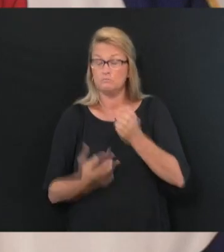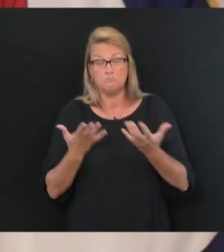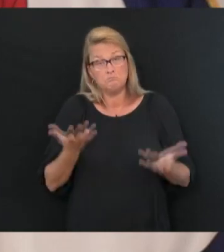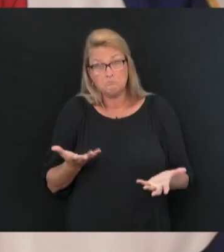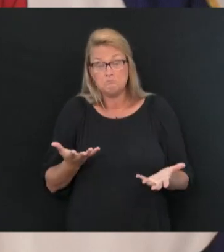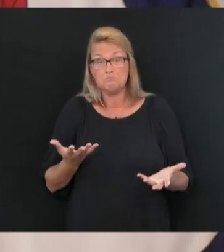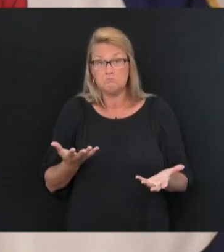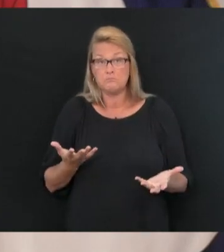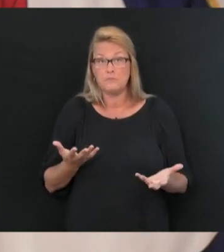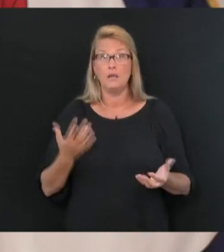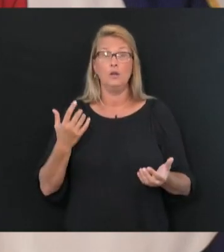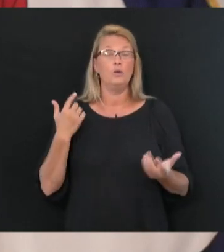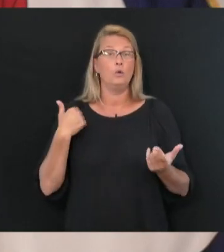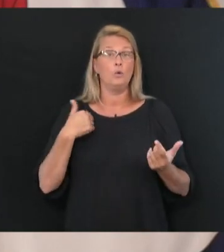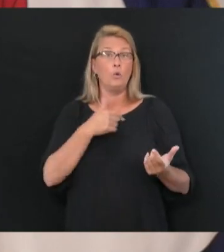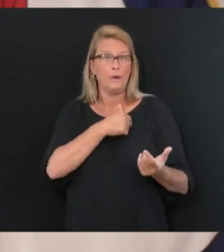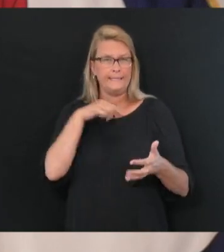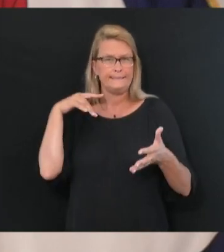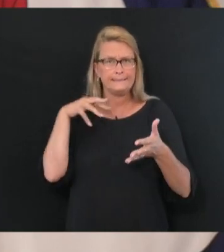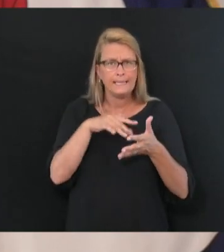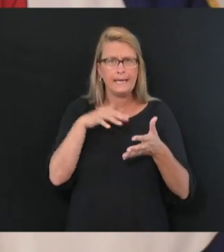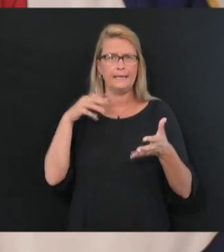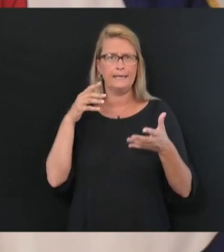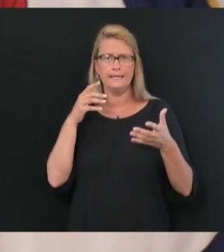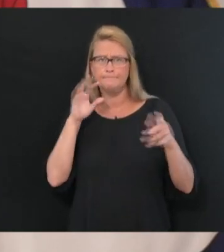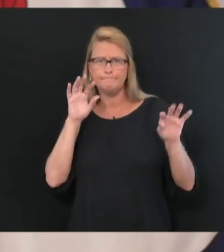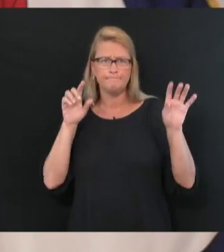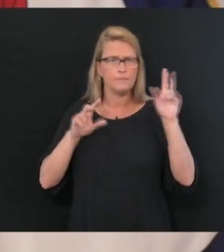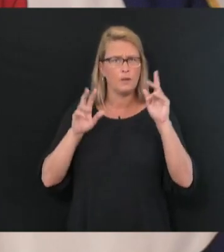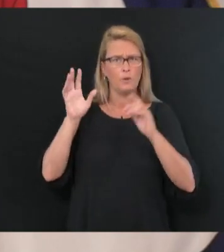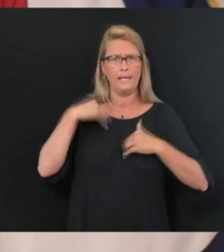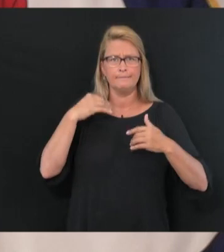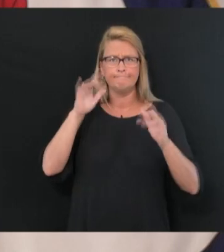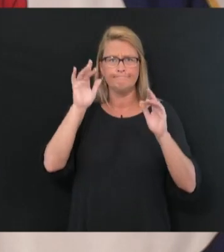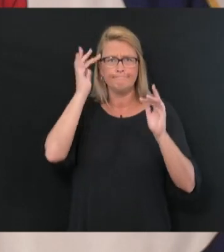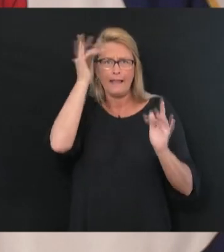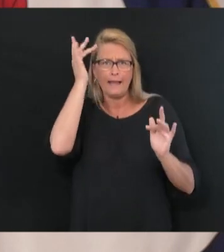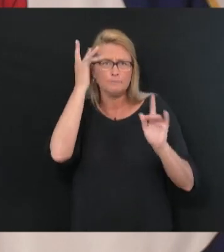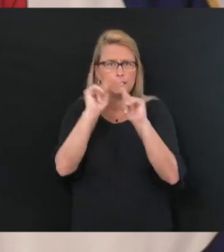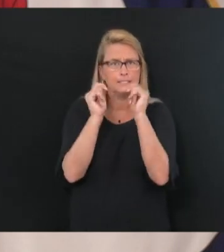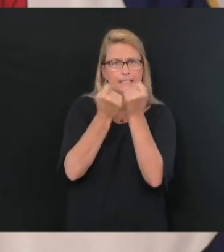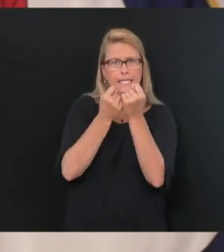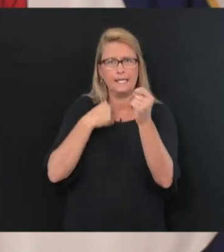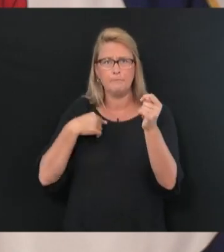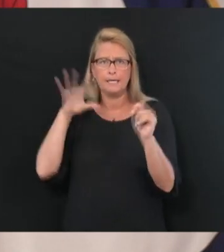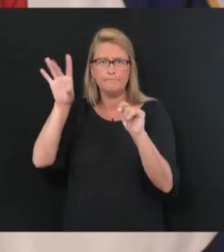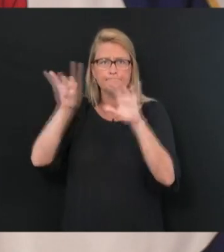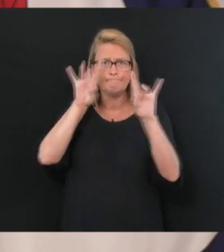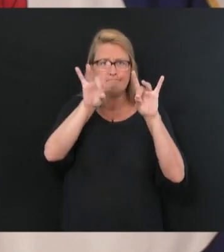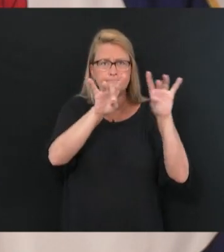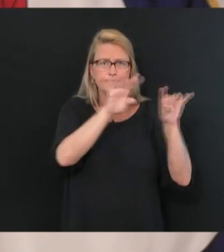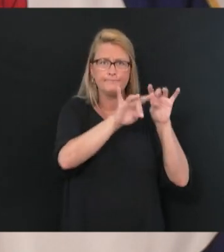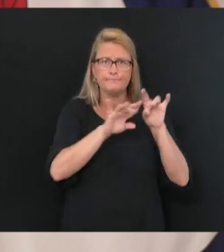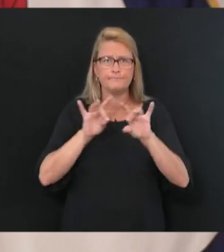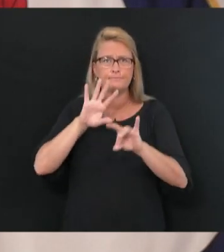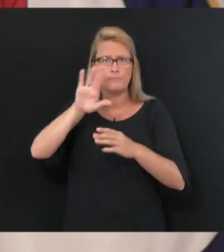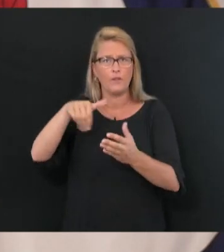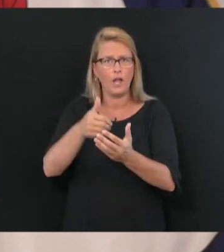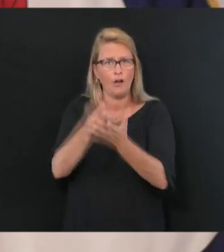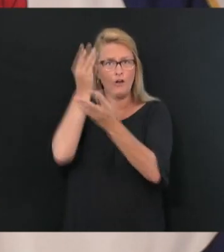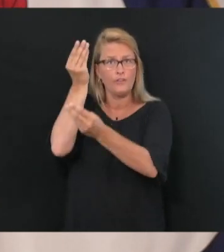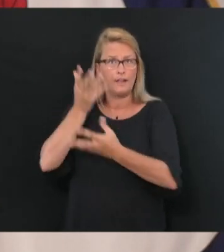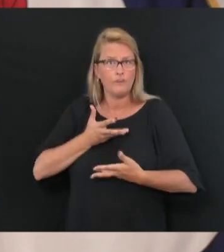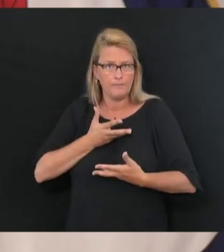and then what we did is we studied, and we went with the experts, and we studied as hard as we possibly could in every way you